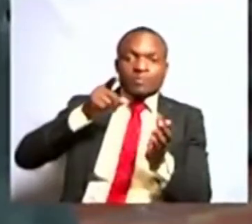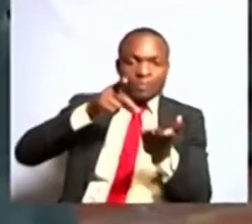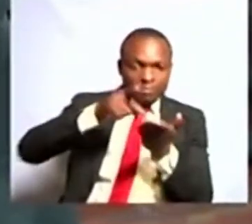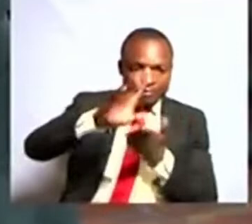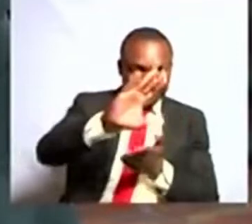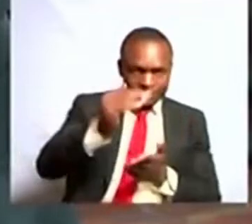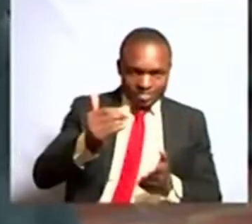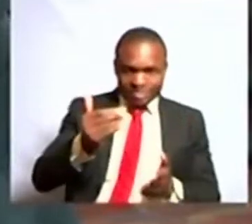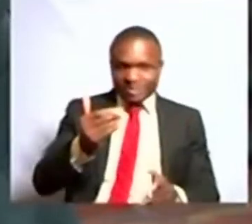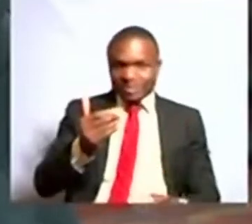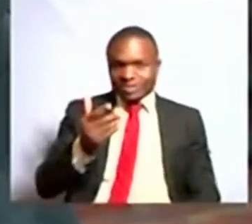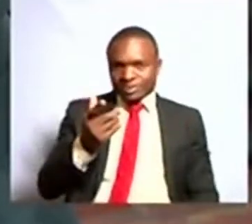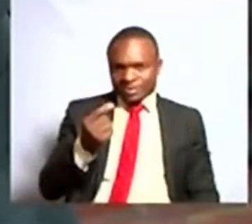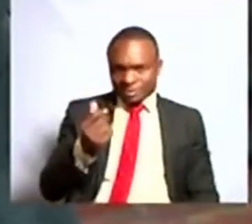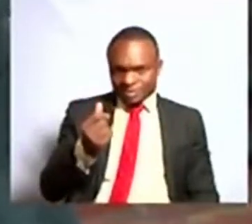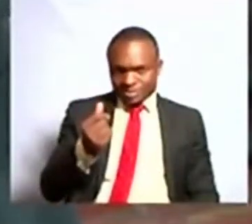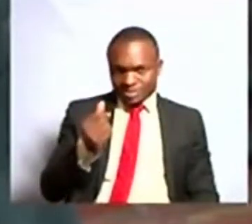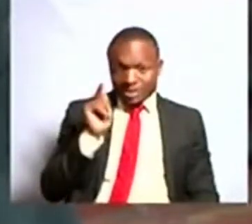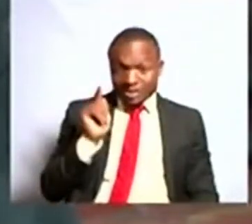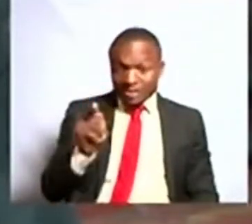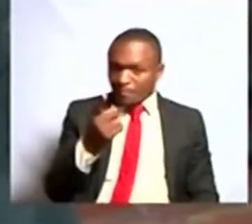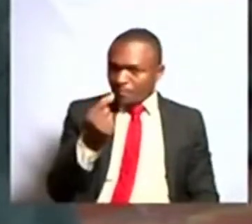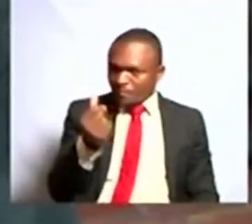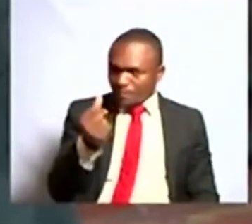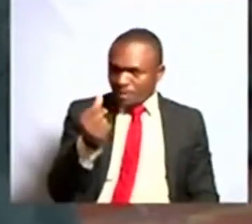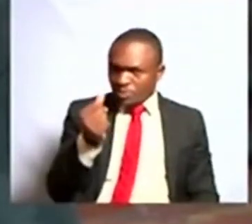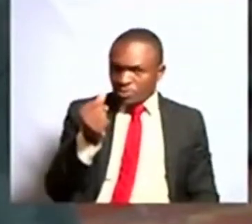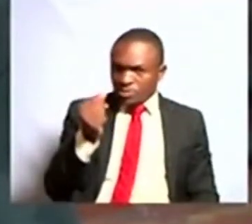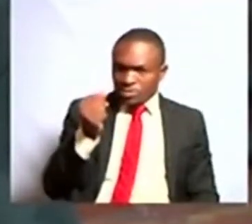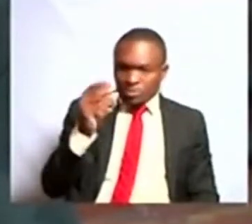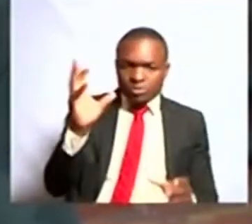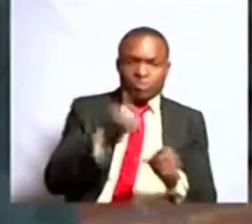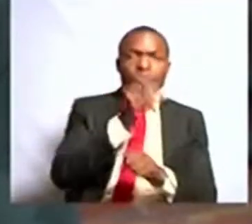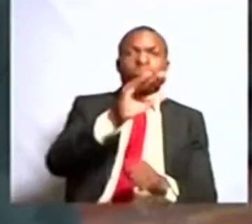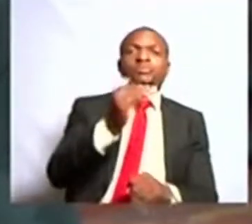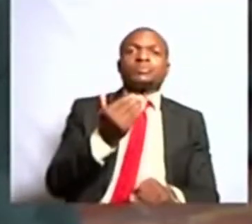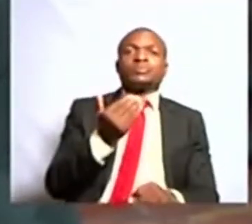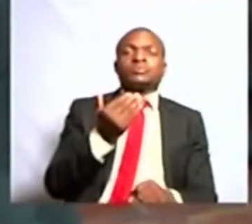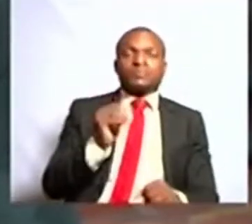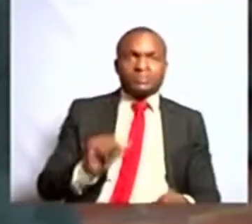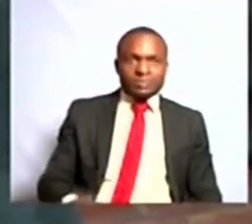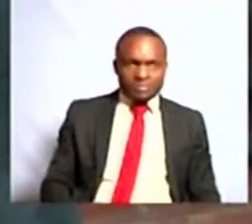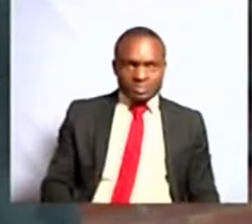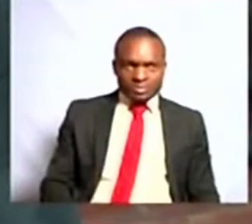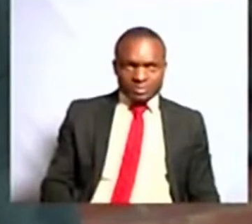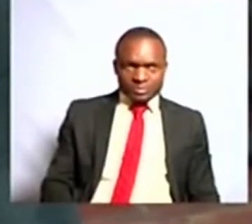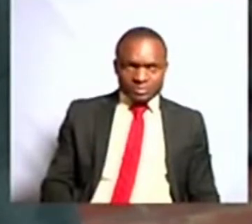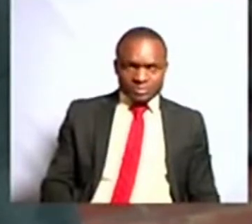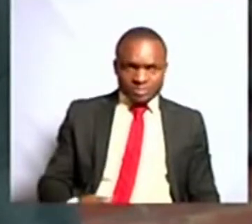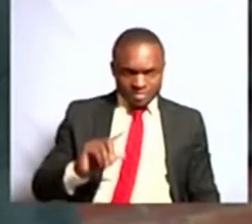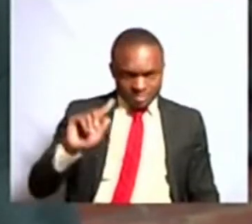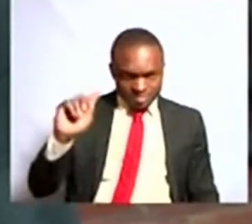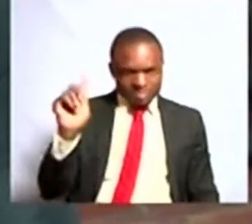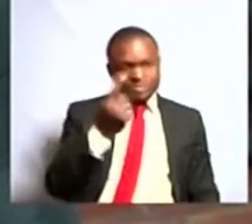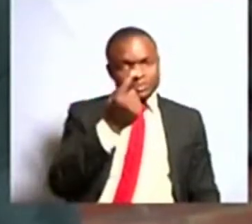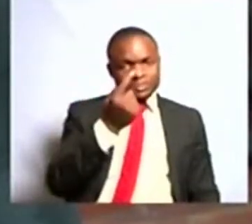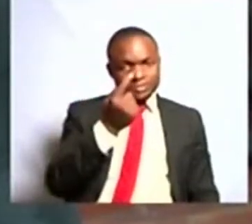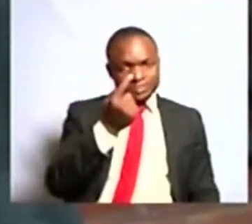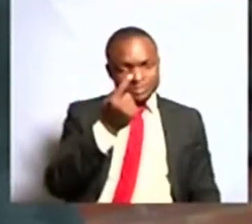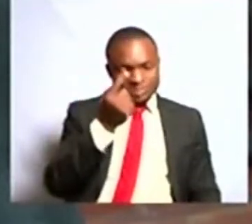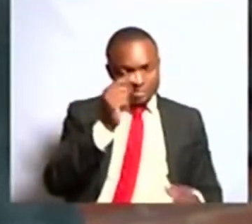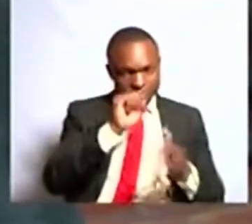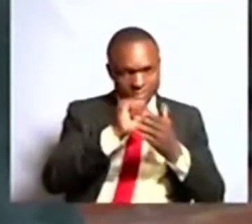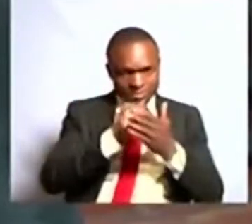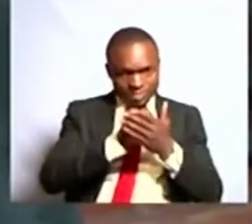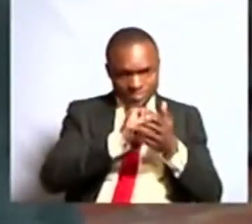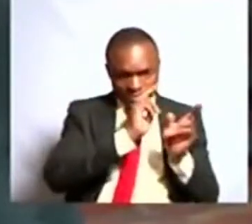money. And this is the money which was refunded. In the first sentence of